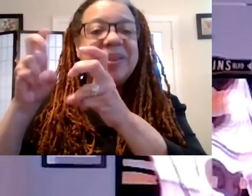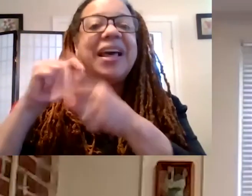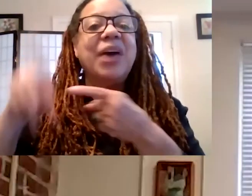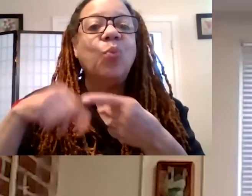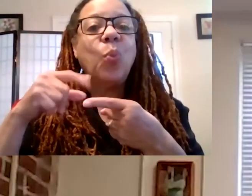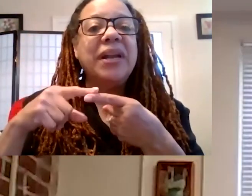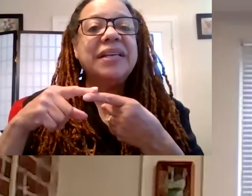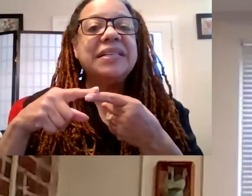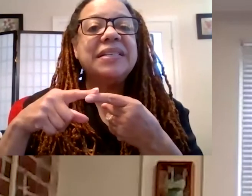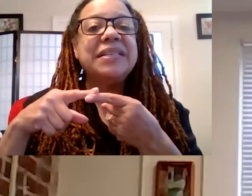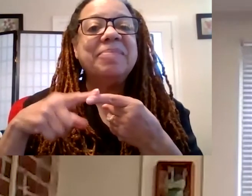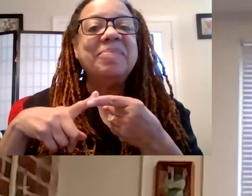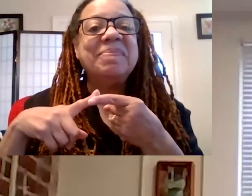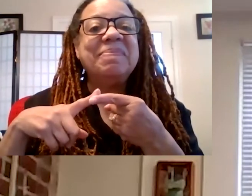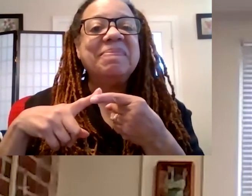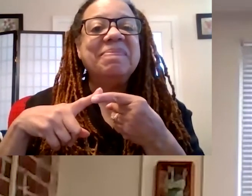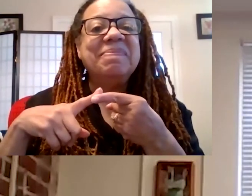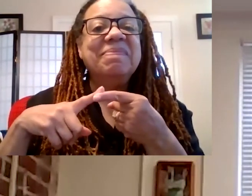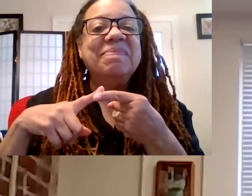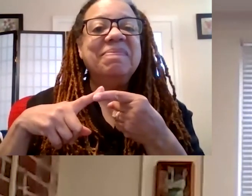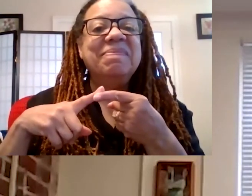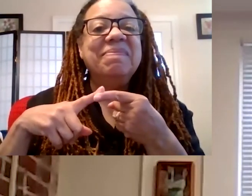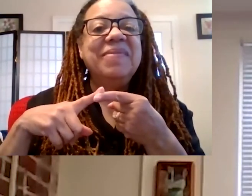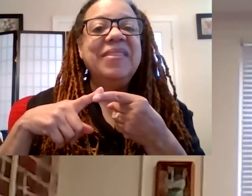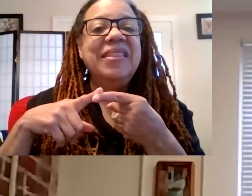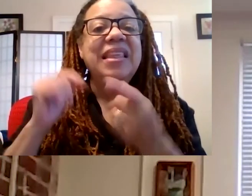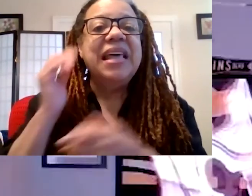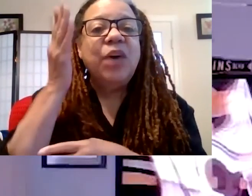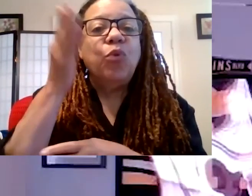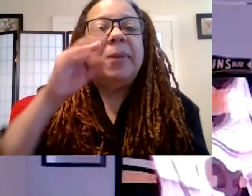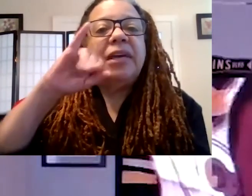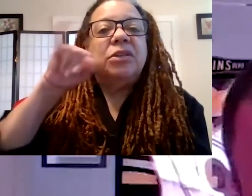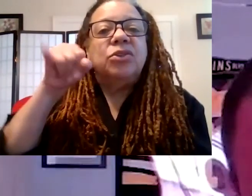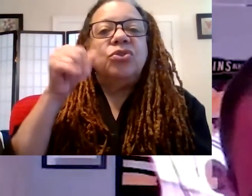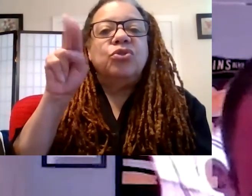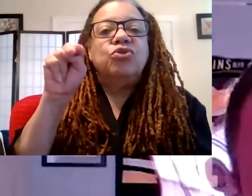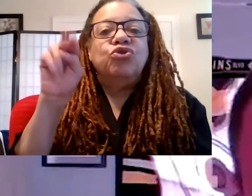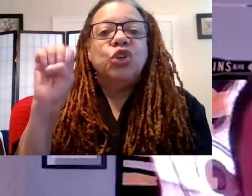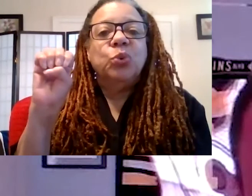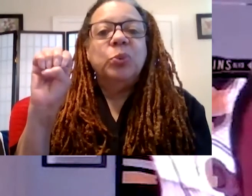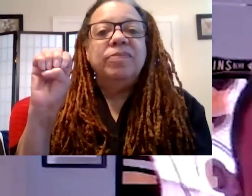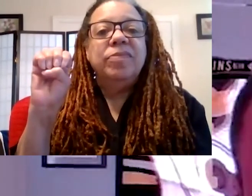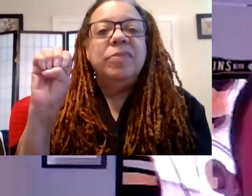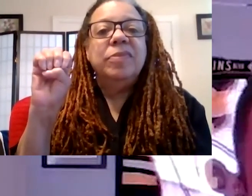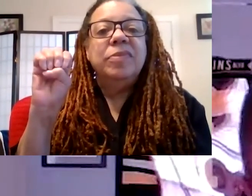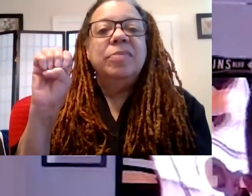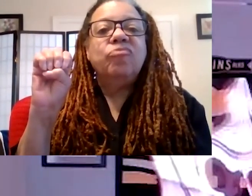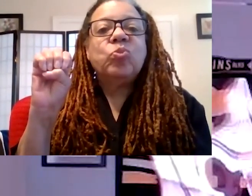And when is it, Keith? It's right there at June